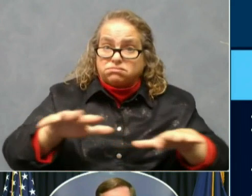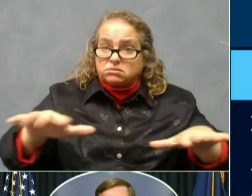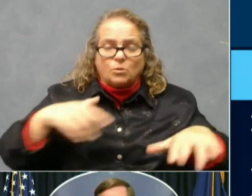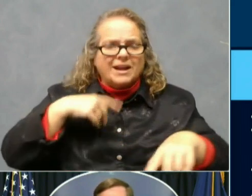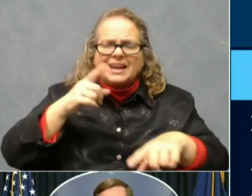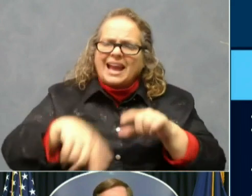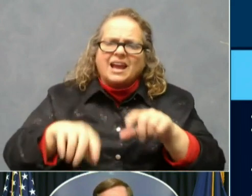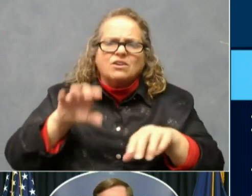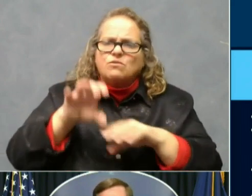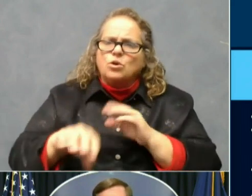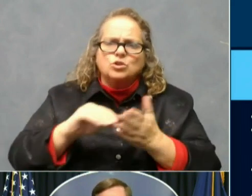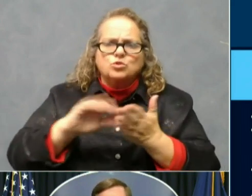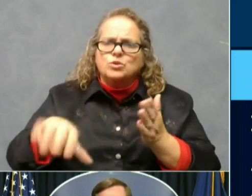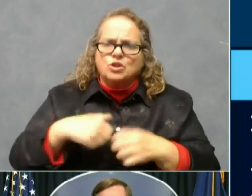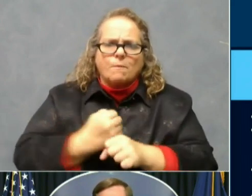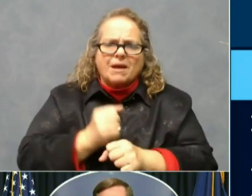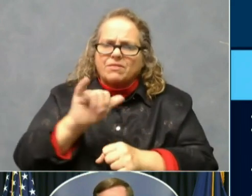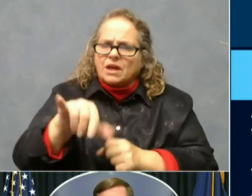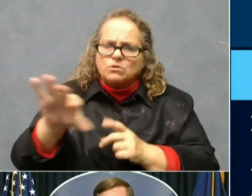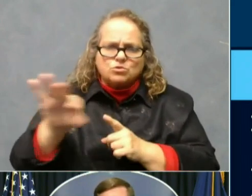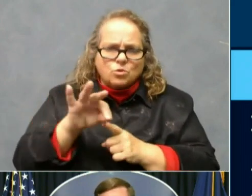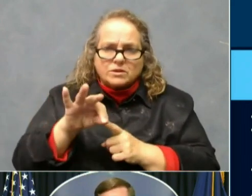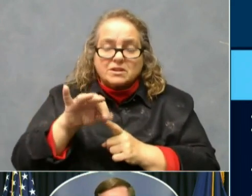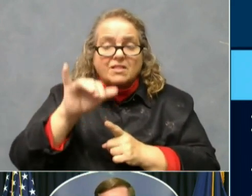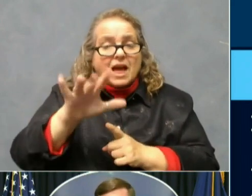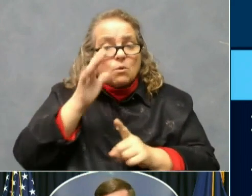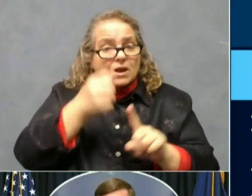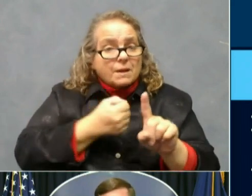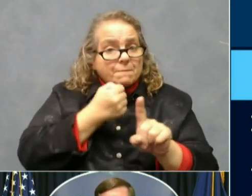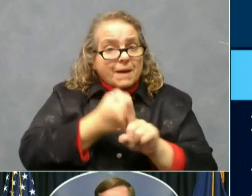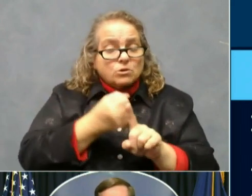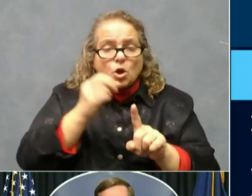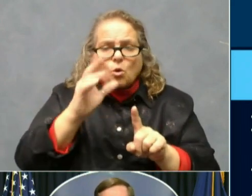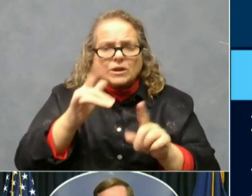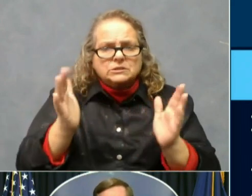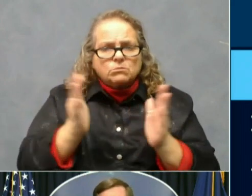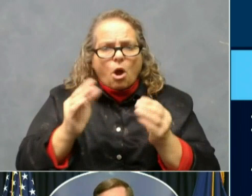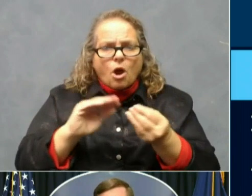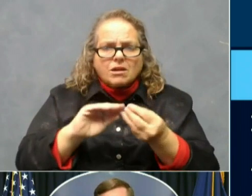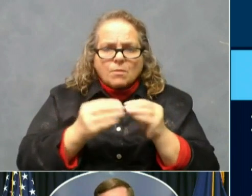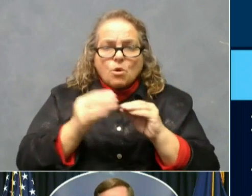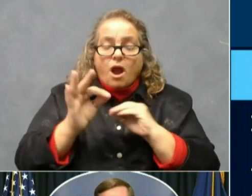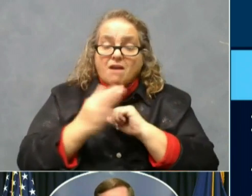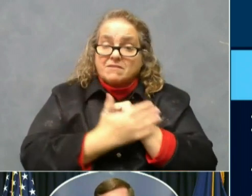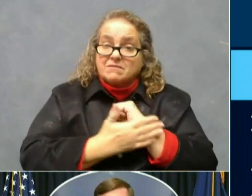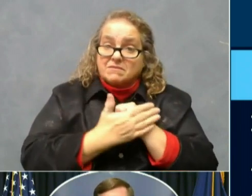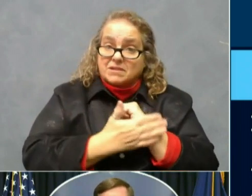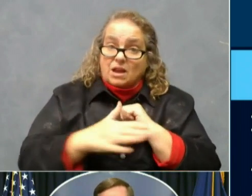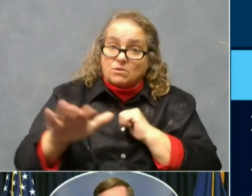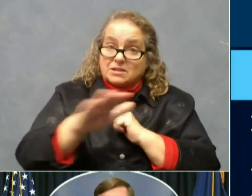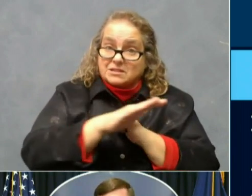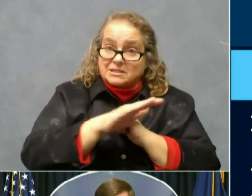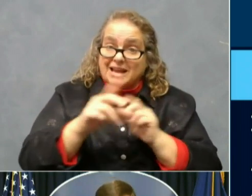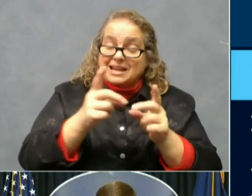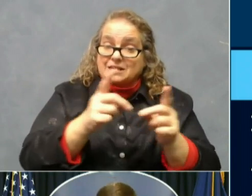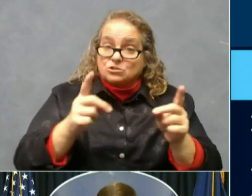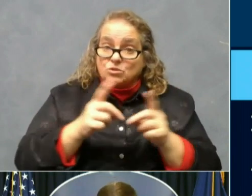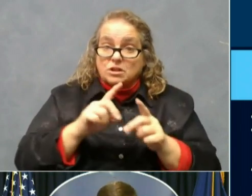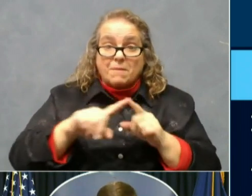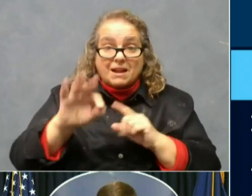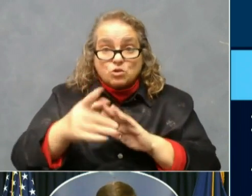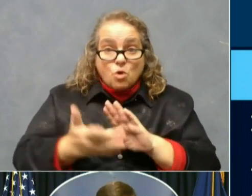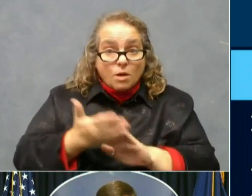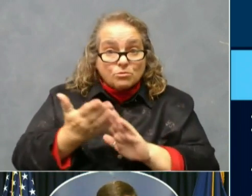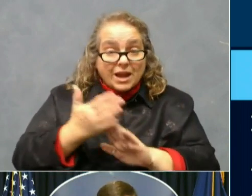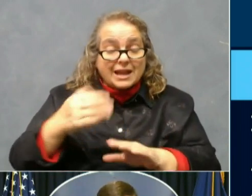Now, this will impact only a small number of districts, but if we're going to operate when a county is red, we have to